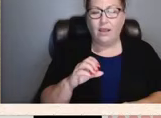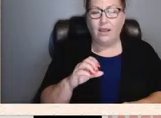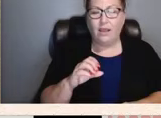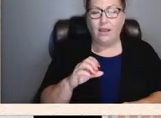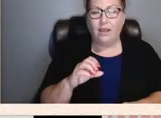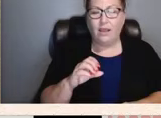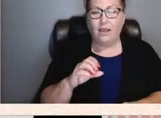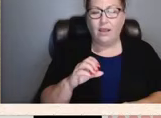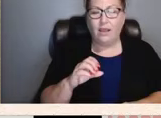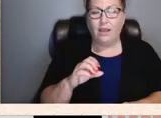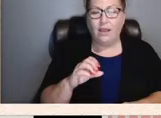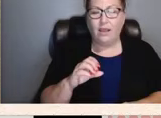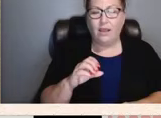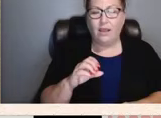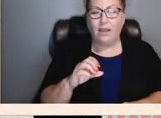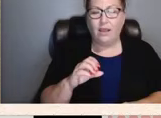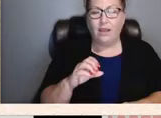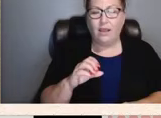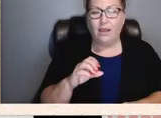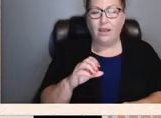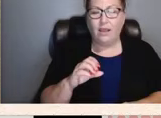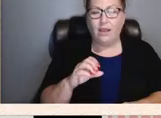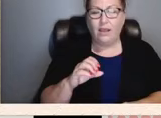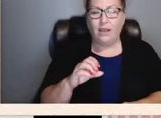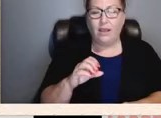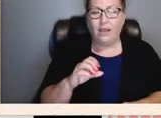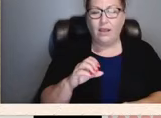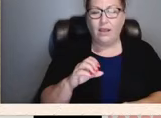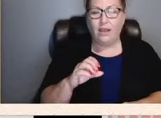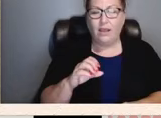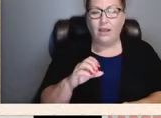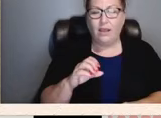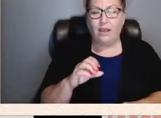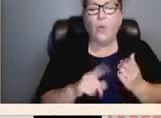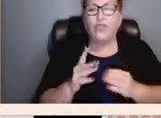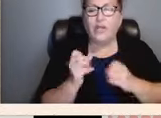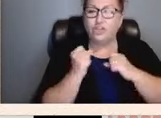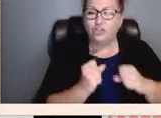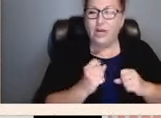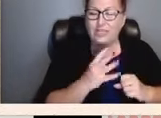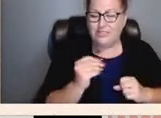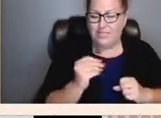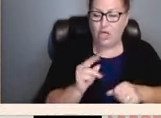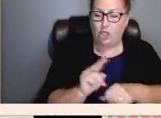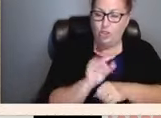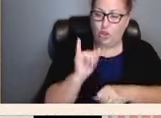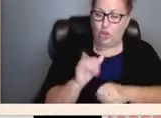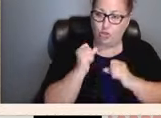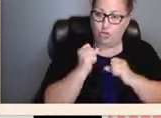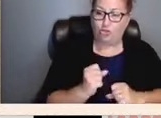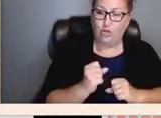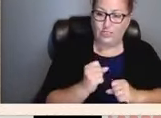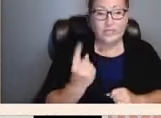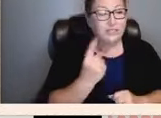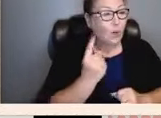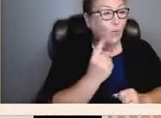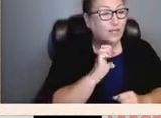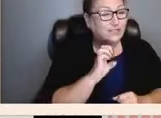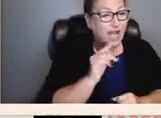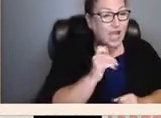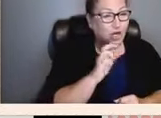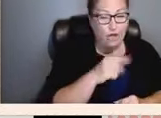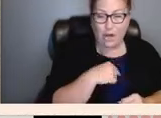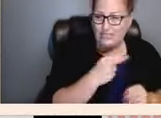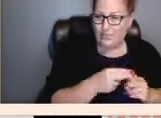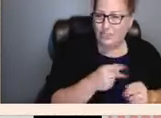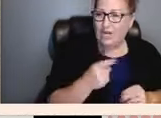your members share in their application what their strengths are, and taking those strengths, if someone's an editor, as I mentioned, have them do a newsletter